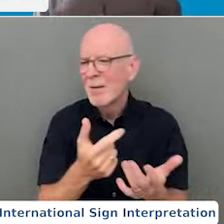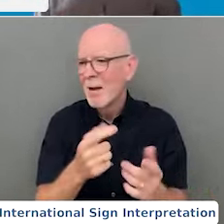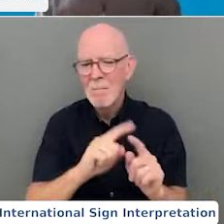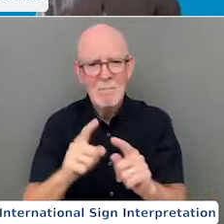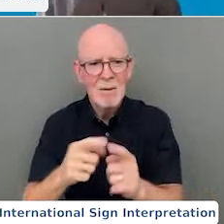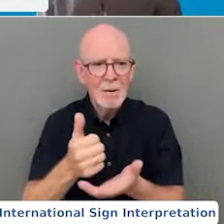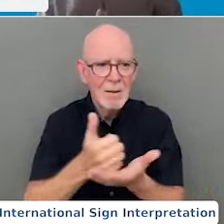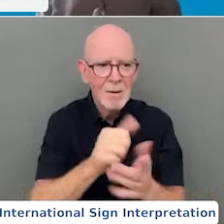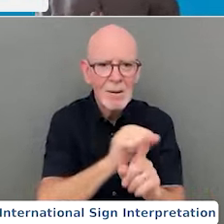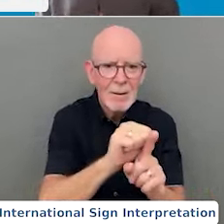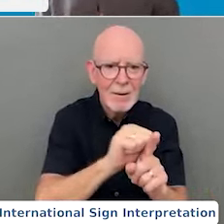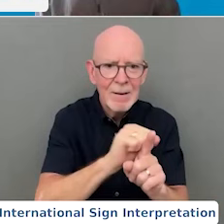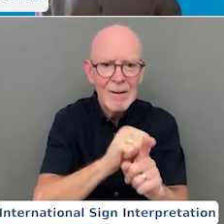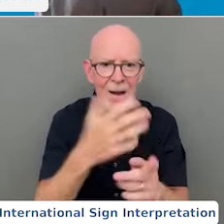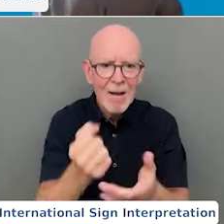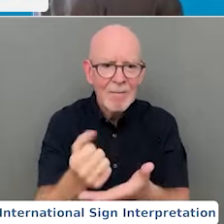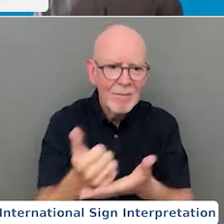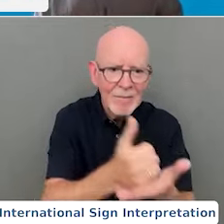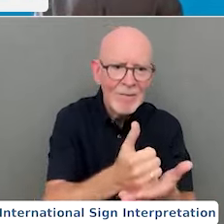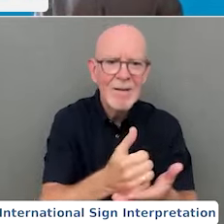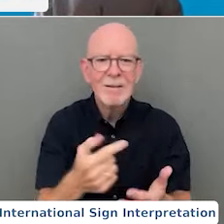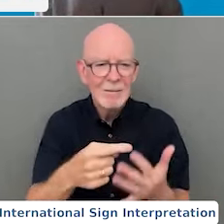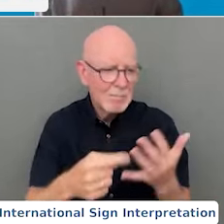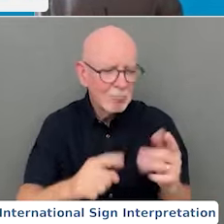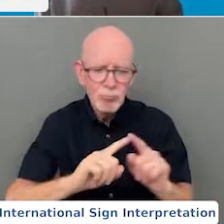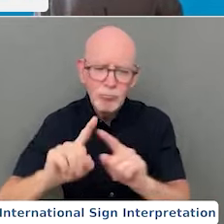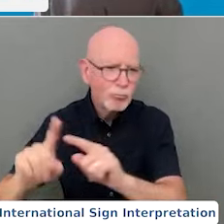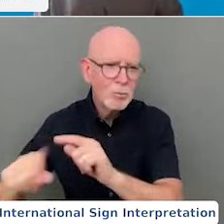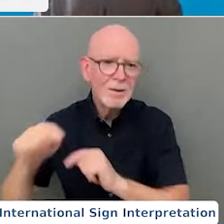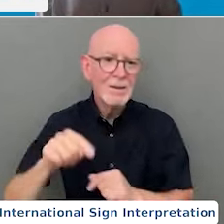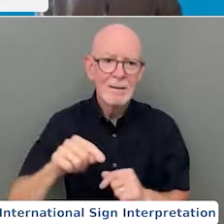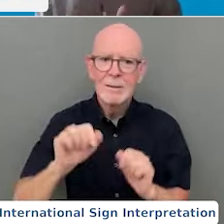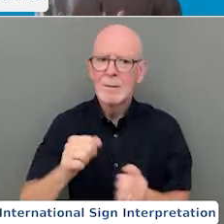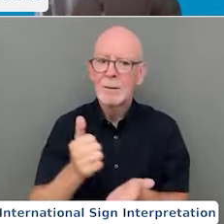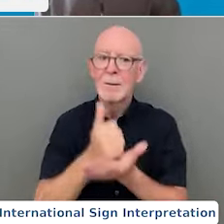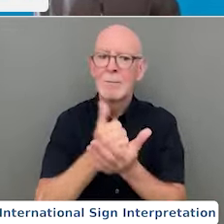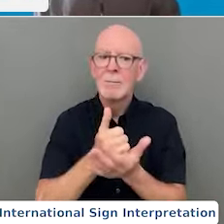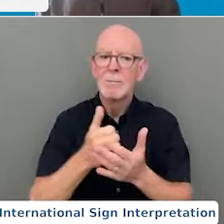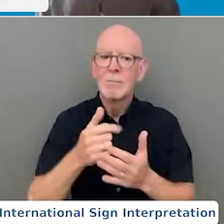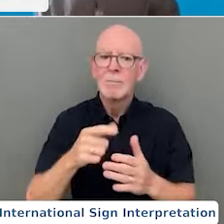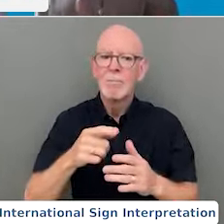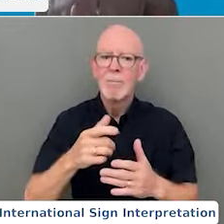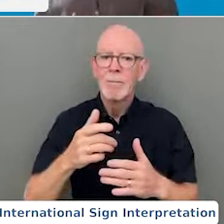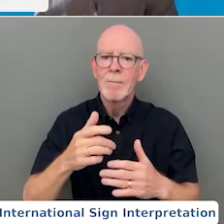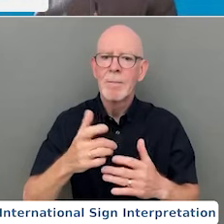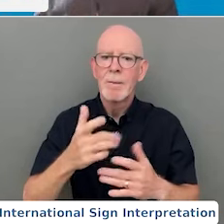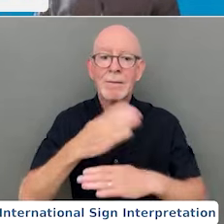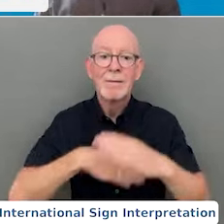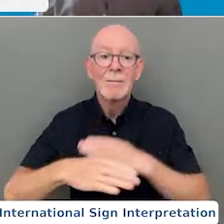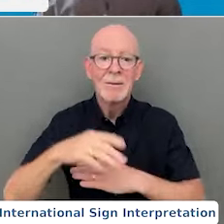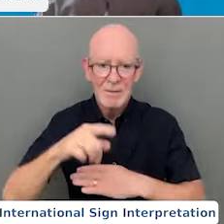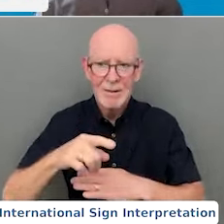be personal assistance, sign language interpreters, supported decision-making, assistive technology and